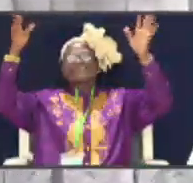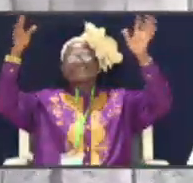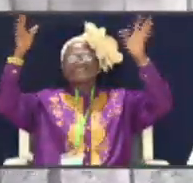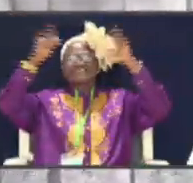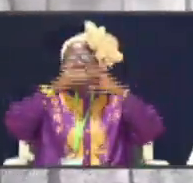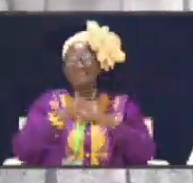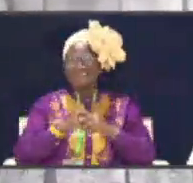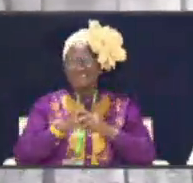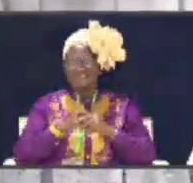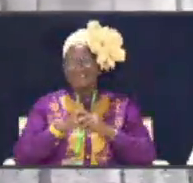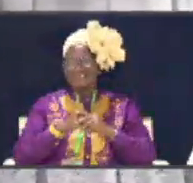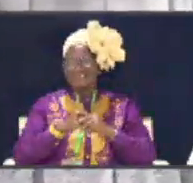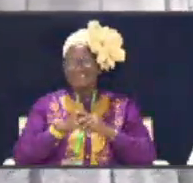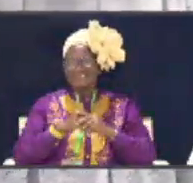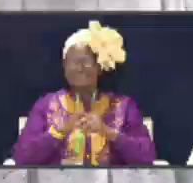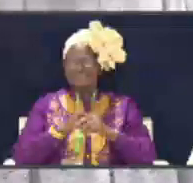Oh God.